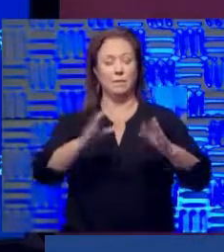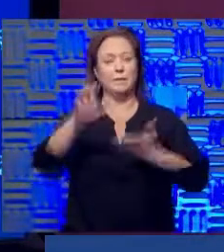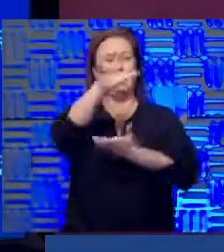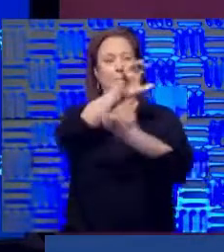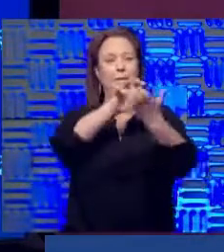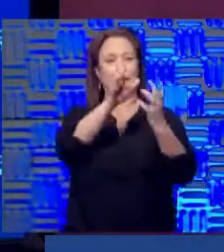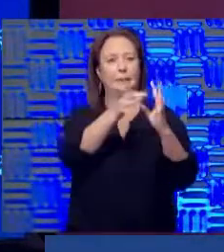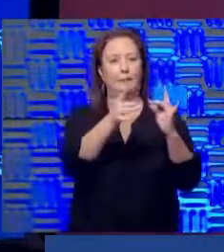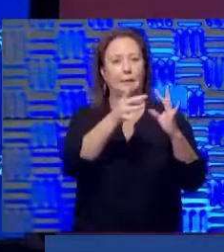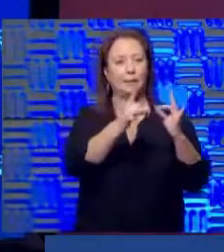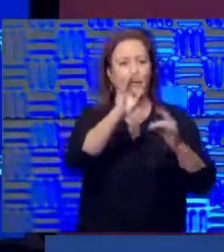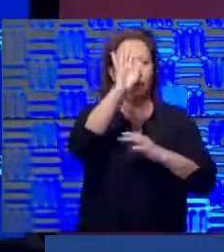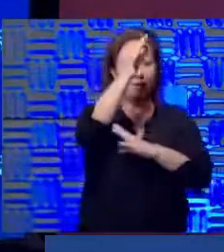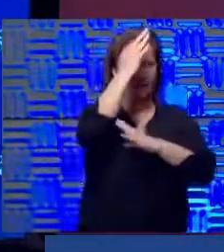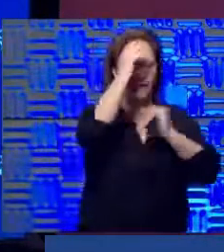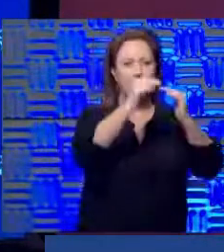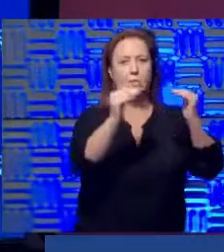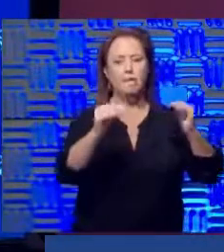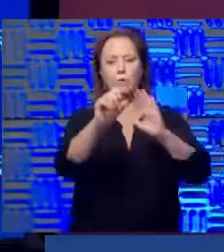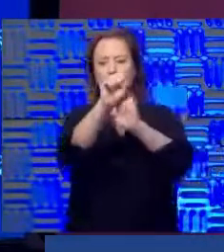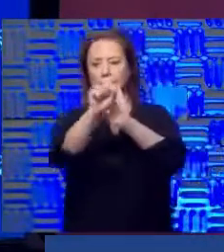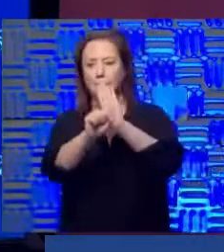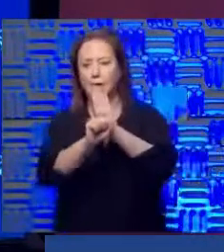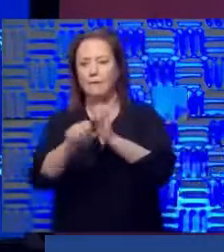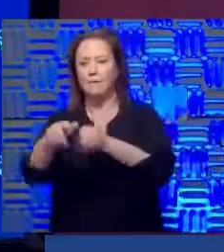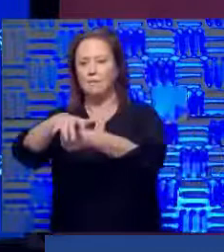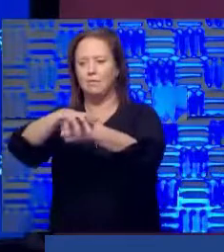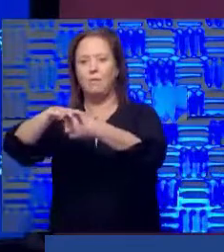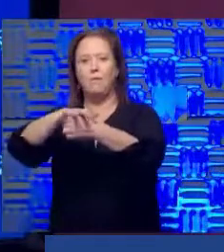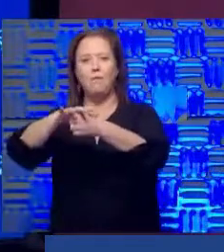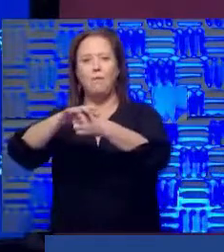from federal level, state, local,